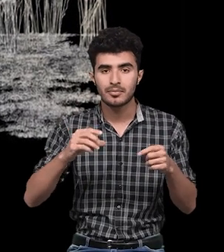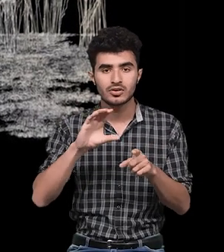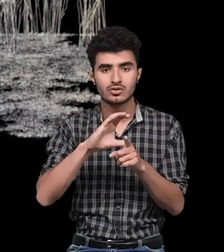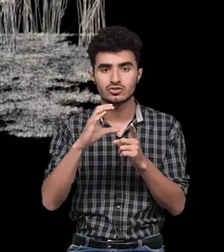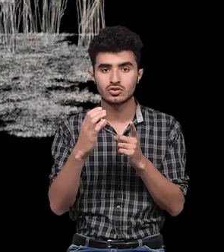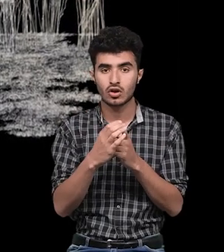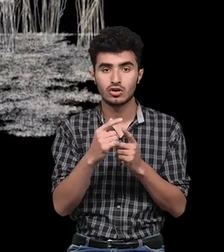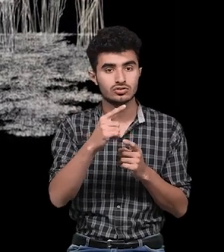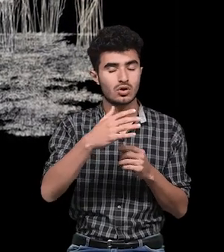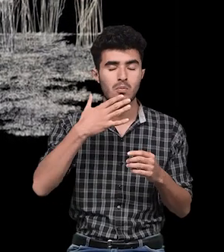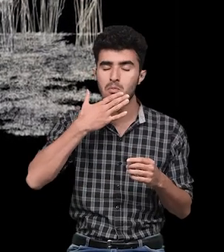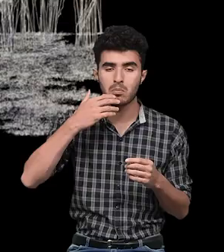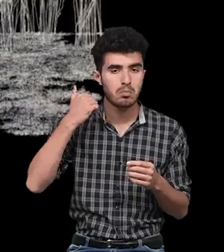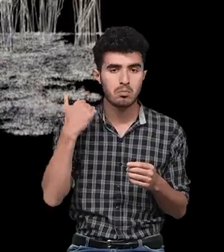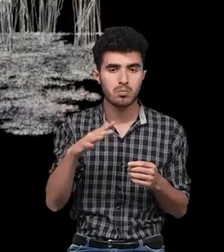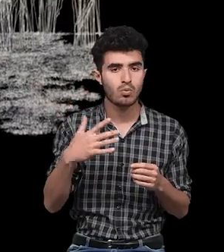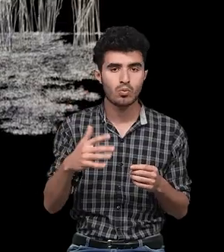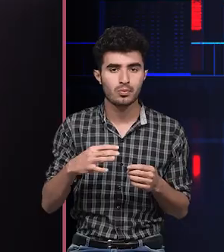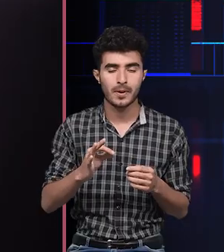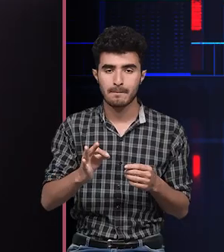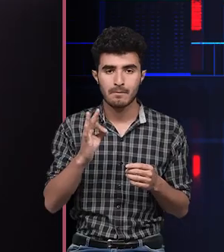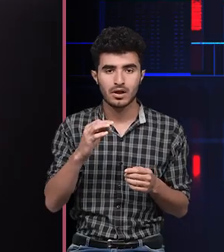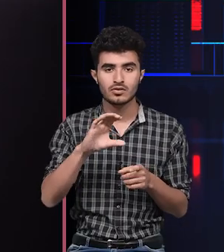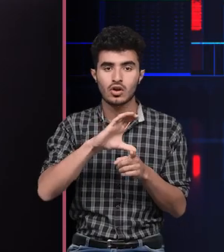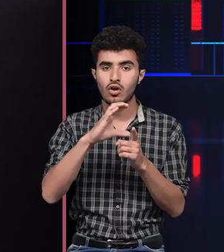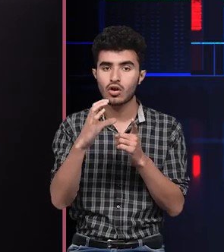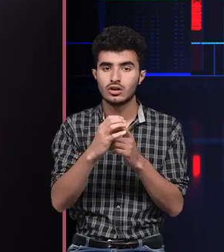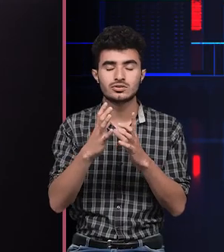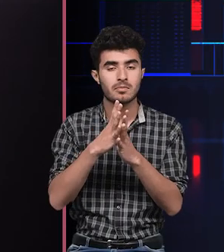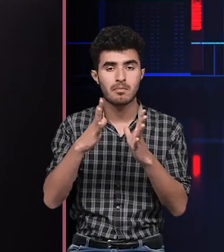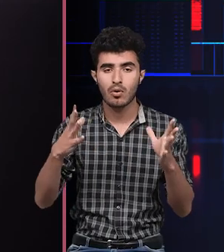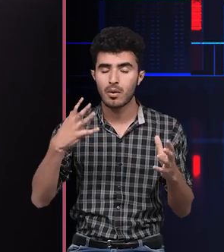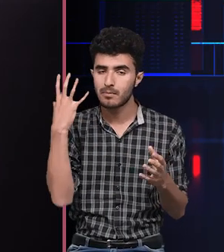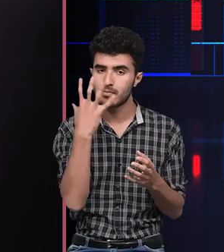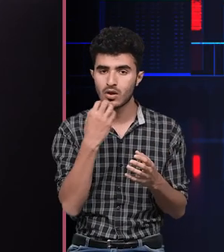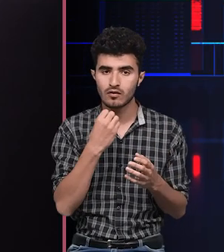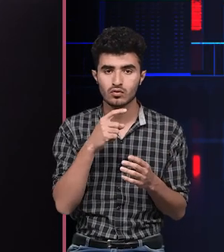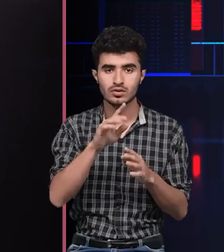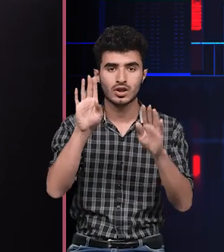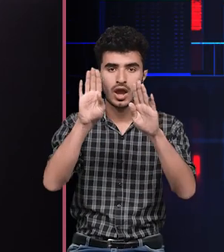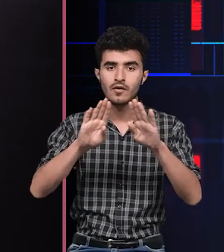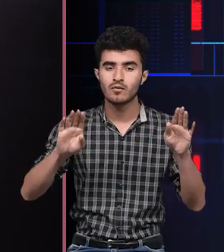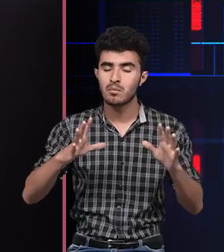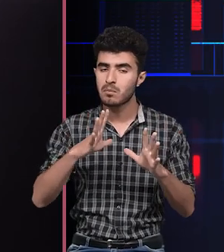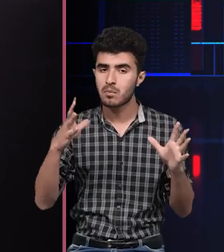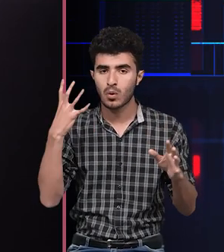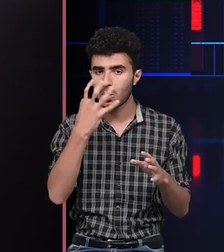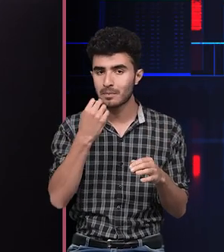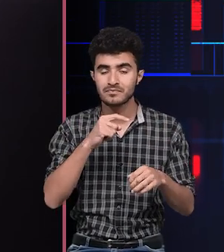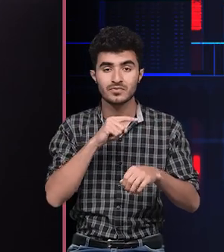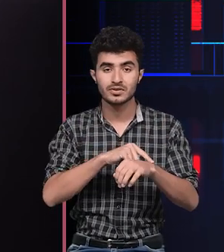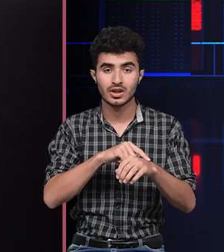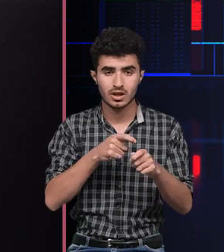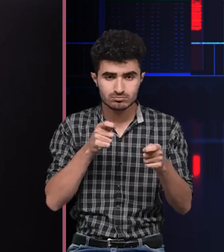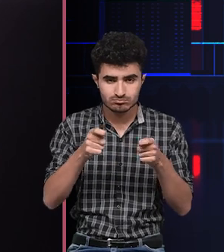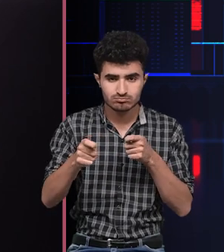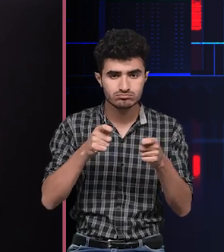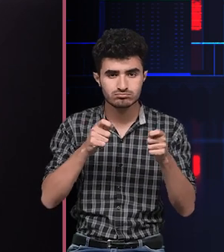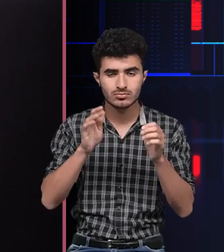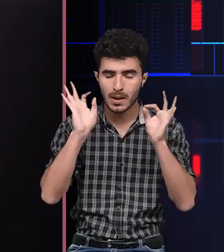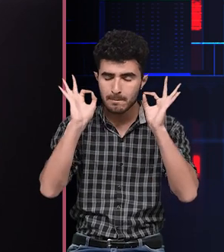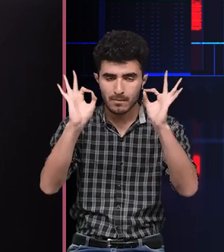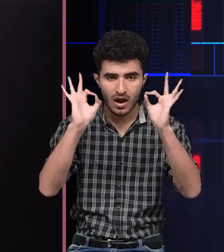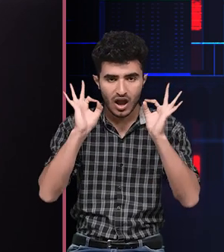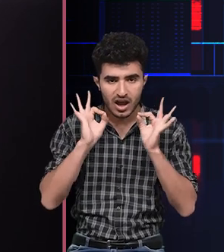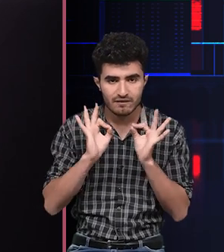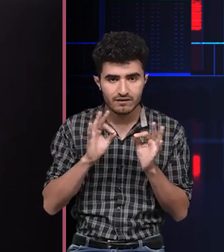the way the Japanese are. I just look at the awesome culture that they have, and the ceremonies that they have, and the time